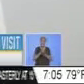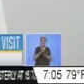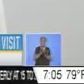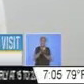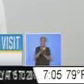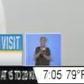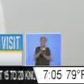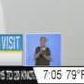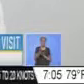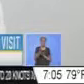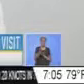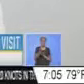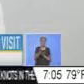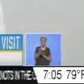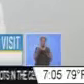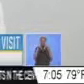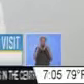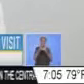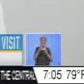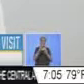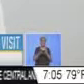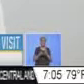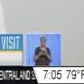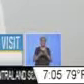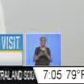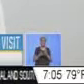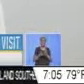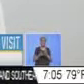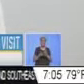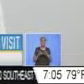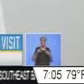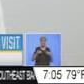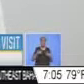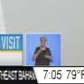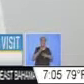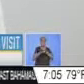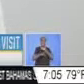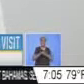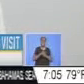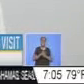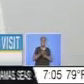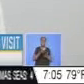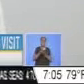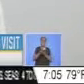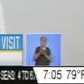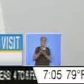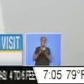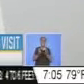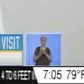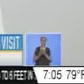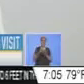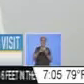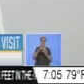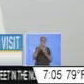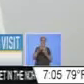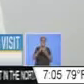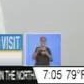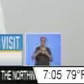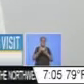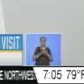to start receiving international flights by next weekend or soon